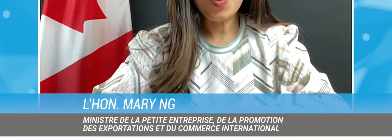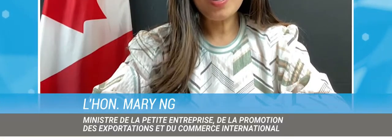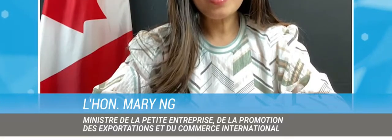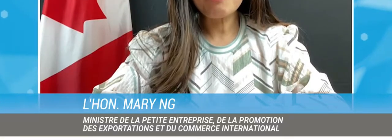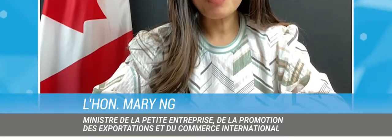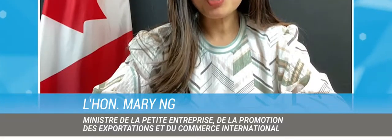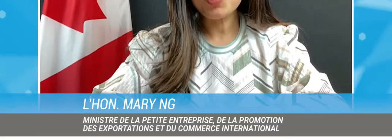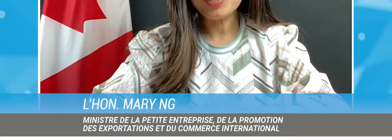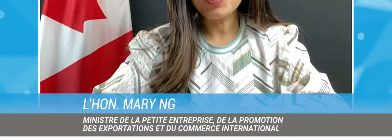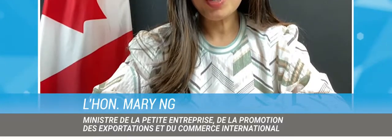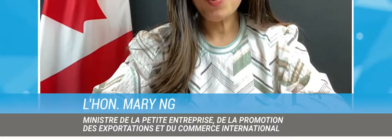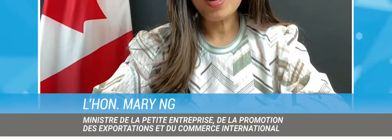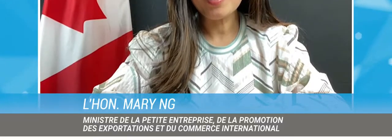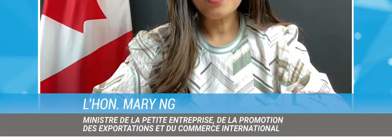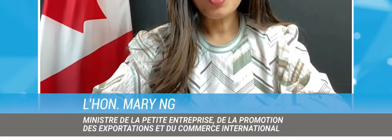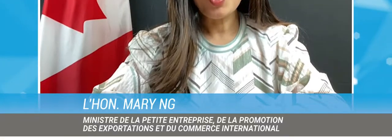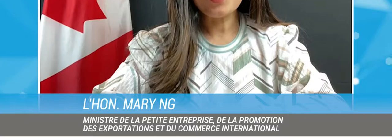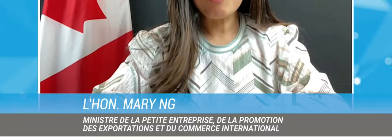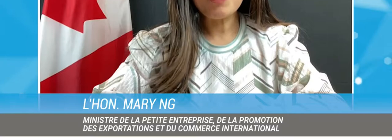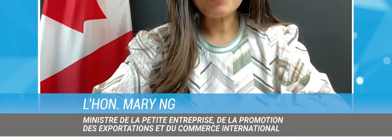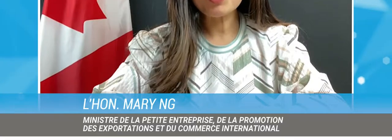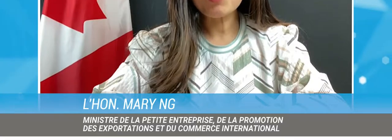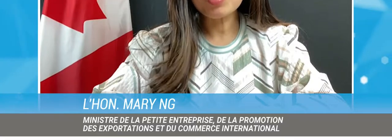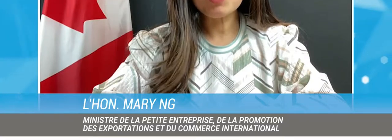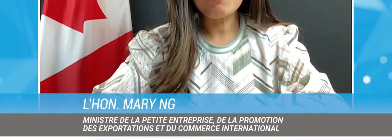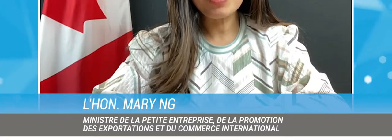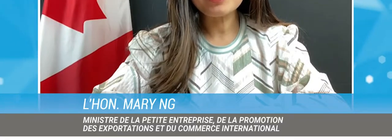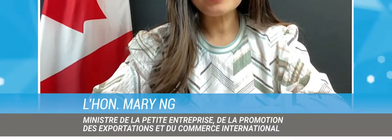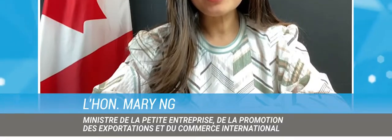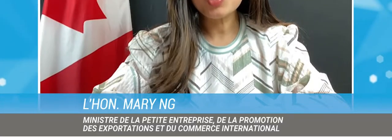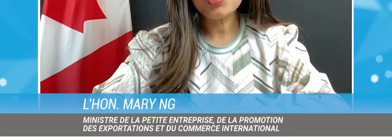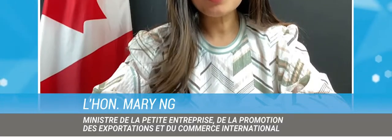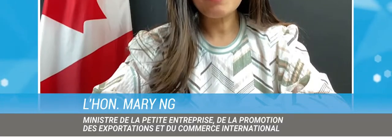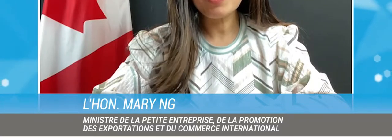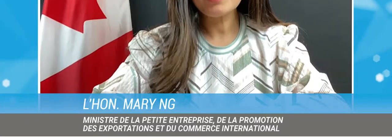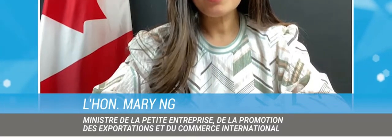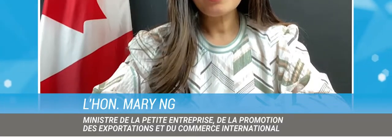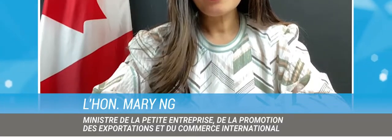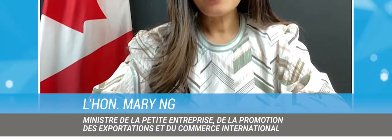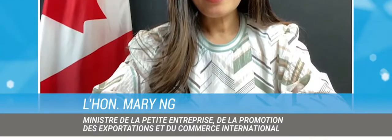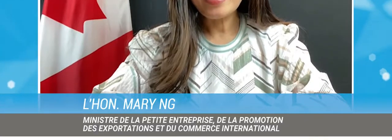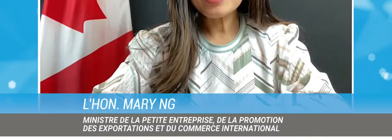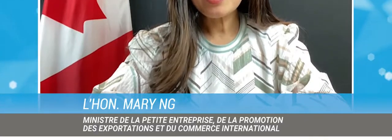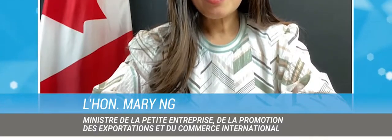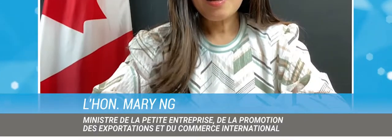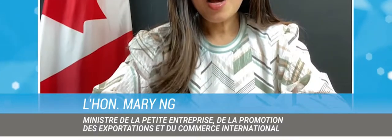That is why in Budget 2021, our government was thrilled to invest an additional